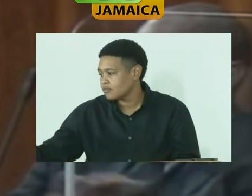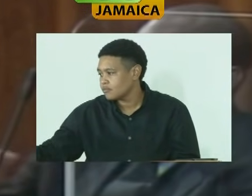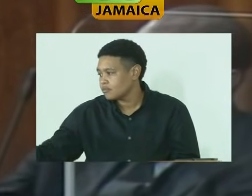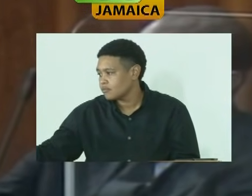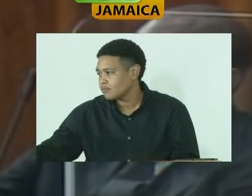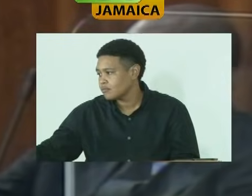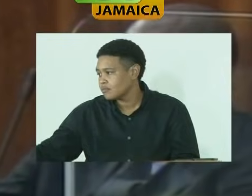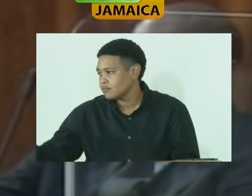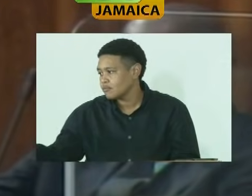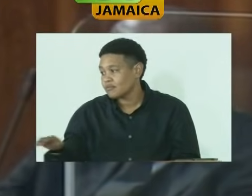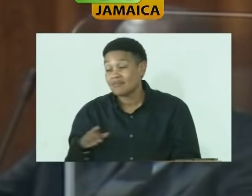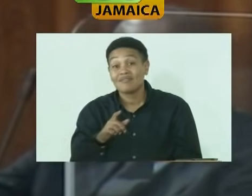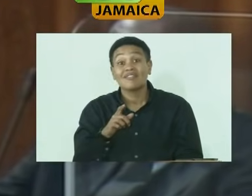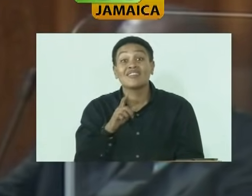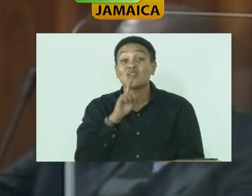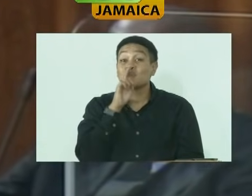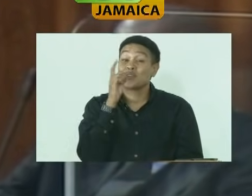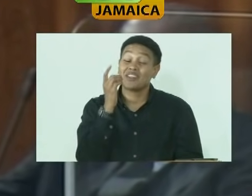a bypass.